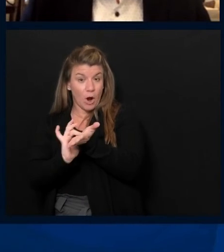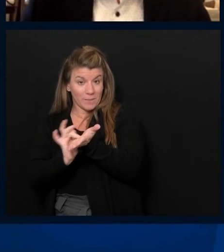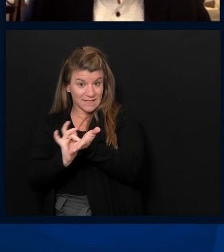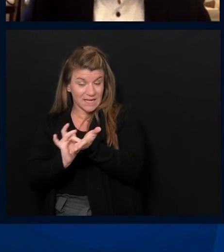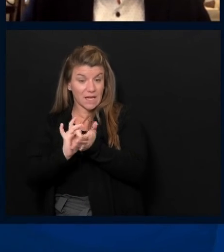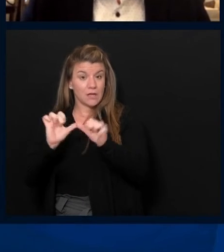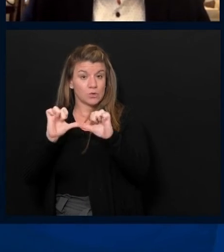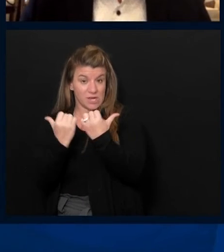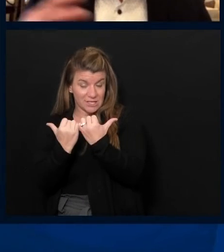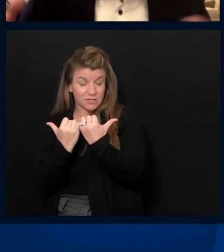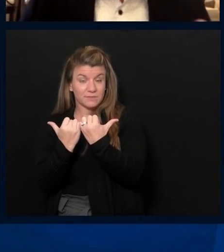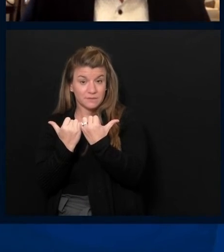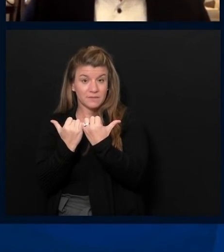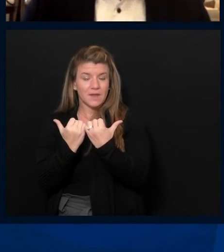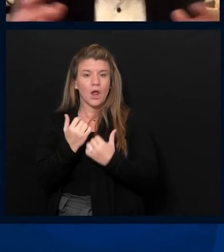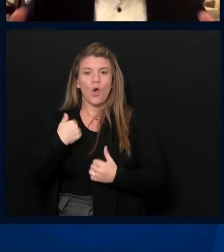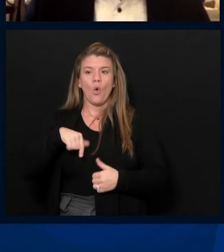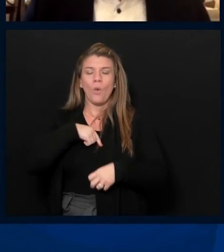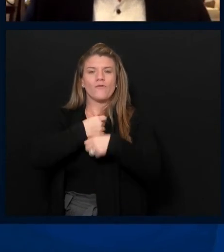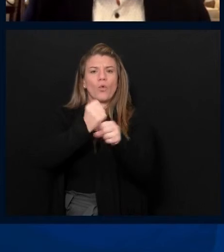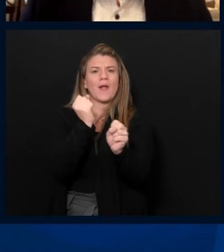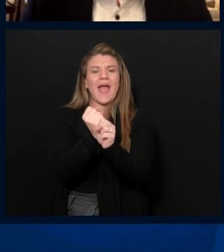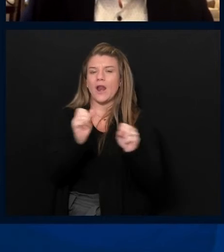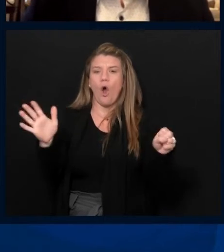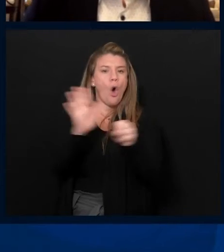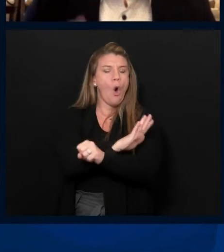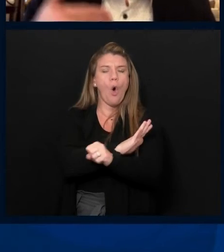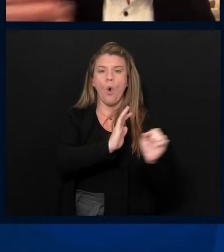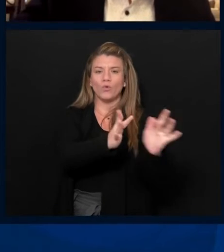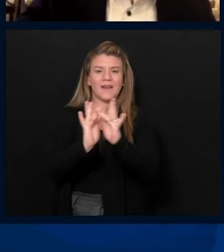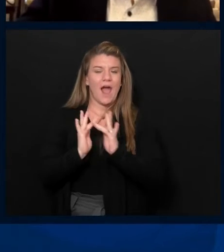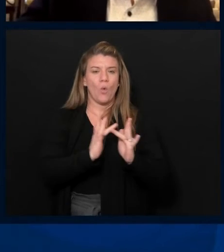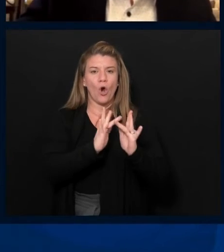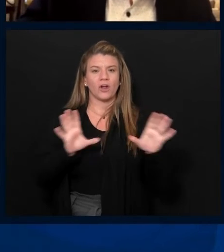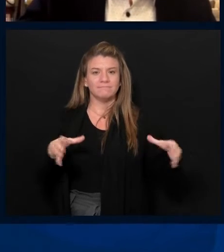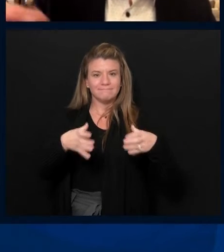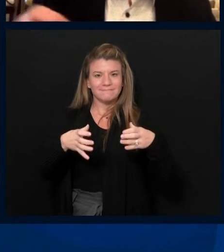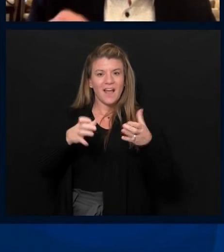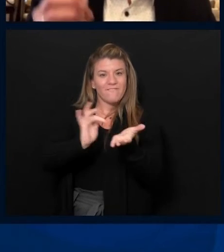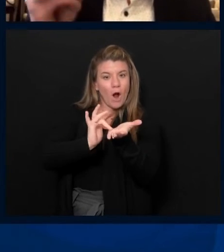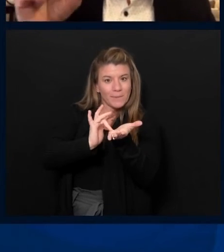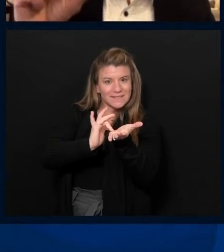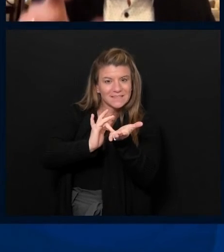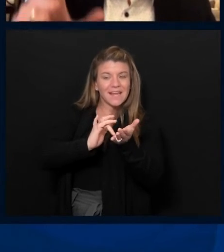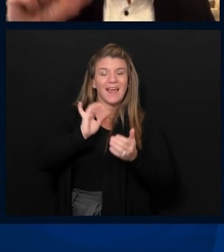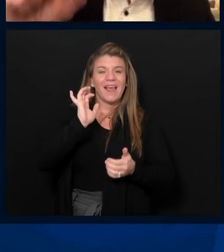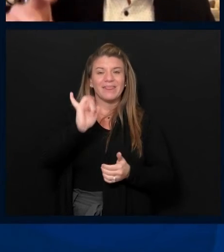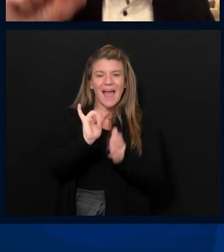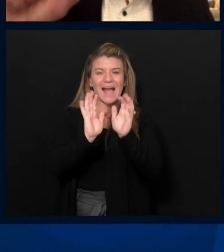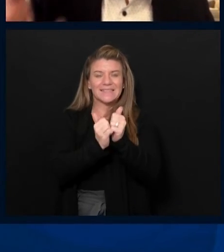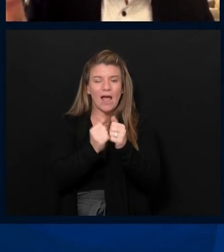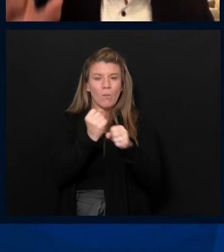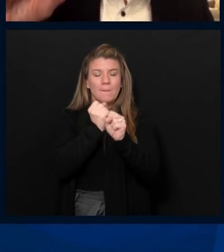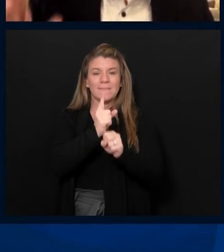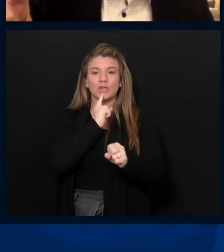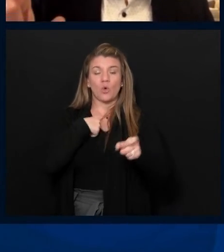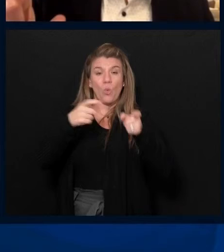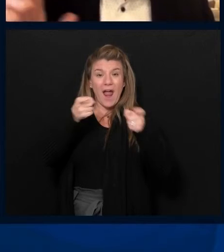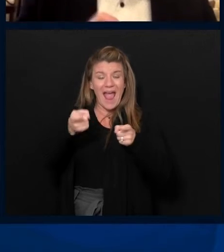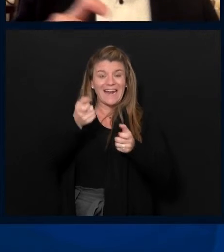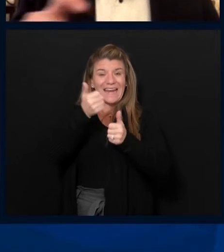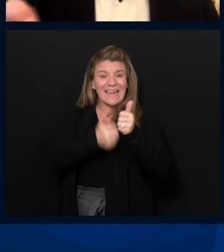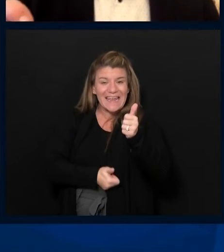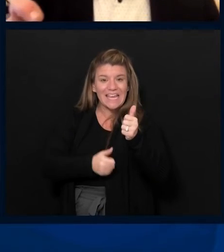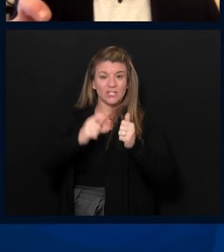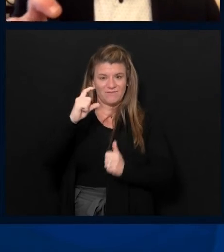pharmacy association. And we've created a whole network of pharmacists. And that's how we make sure that we are handling each vial